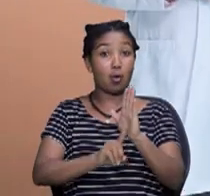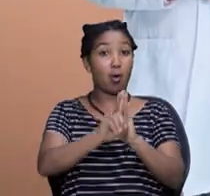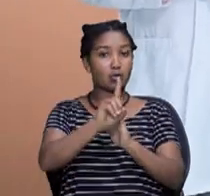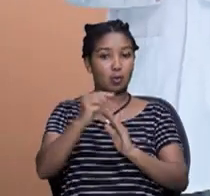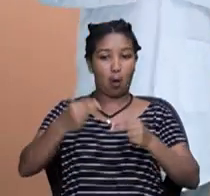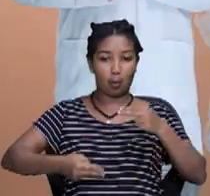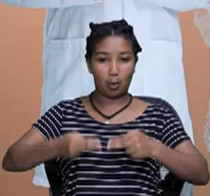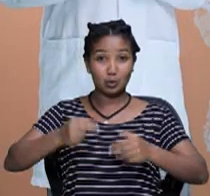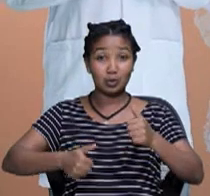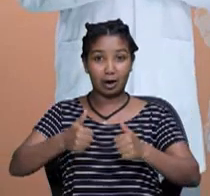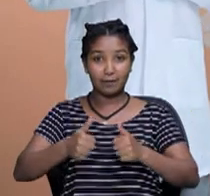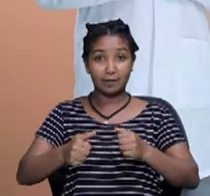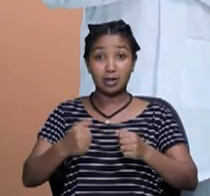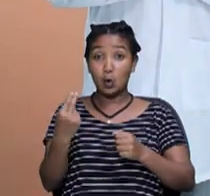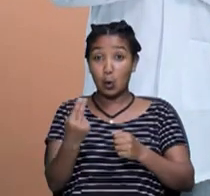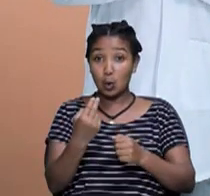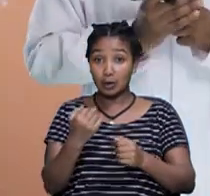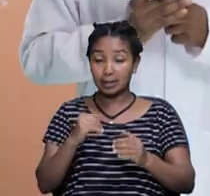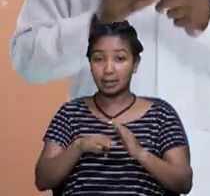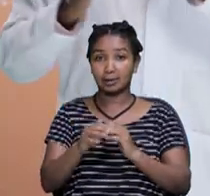hormone, which have a role in